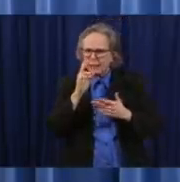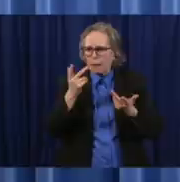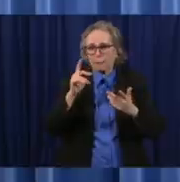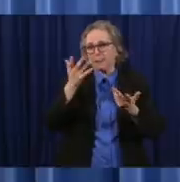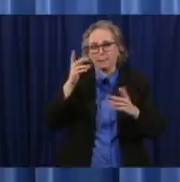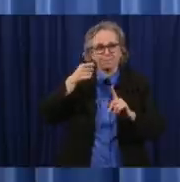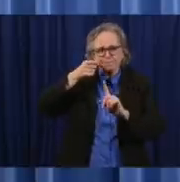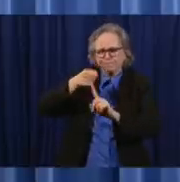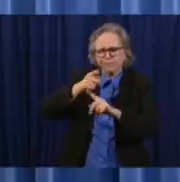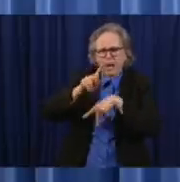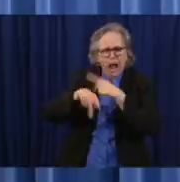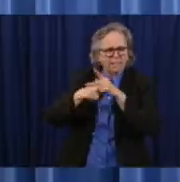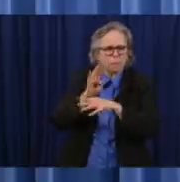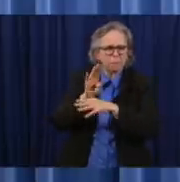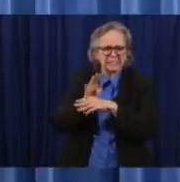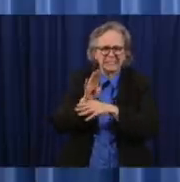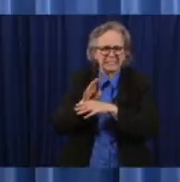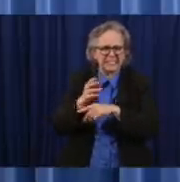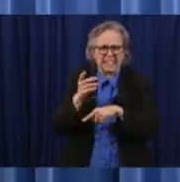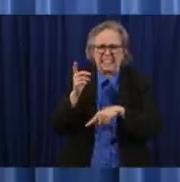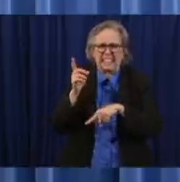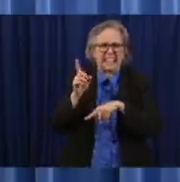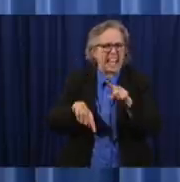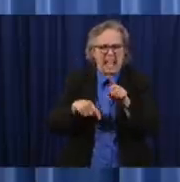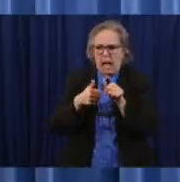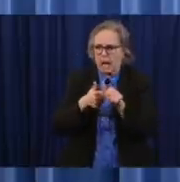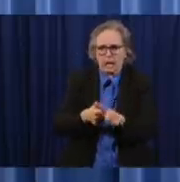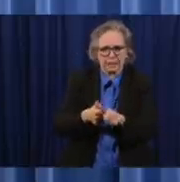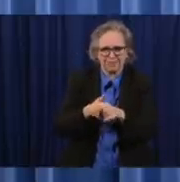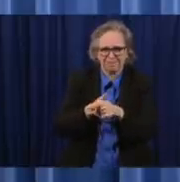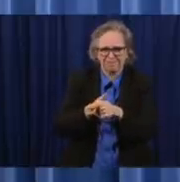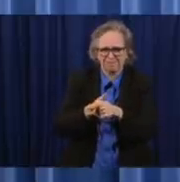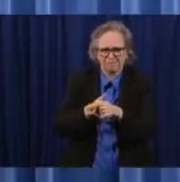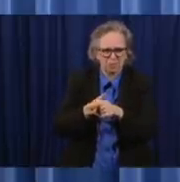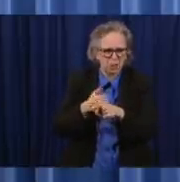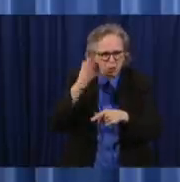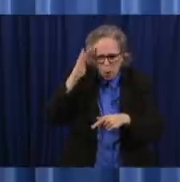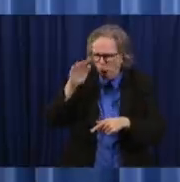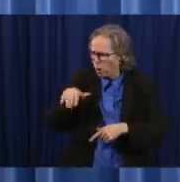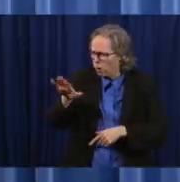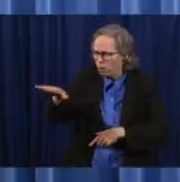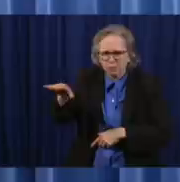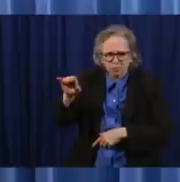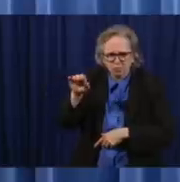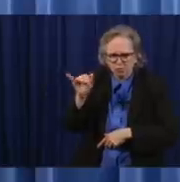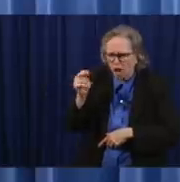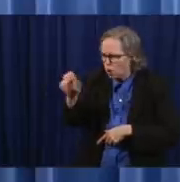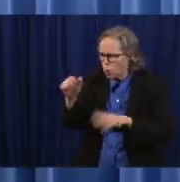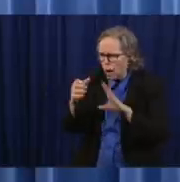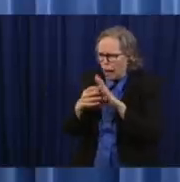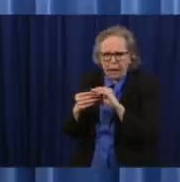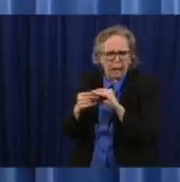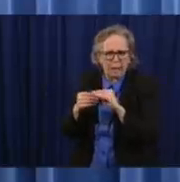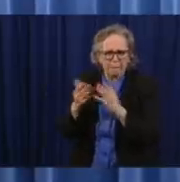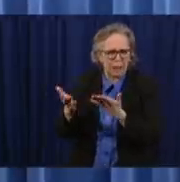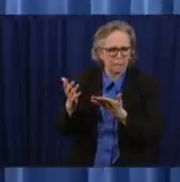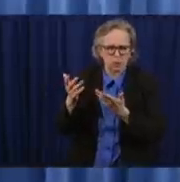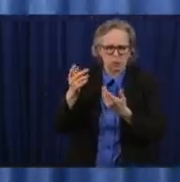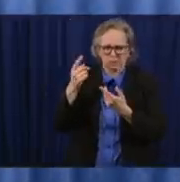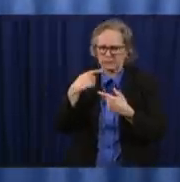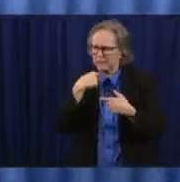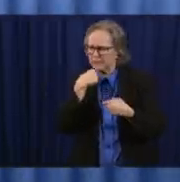that cannot comply with that. I know, John, you had a conversation you might want to share with Andy and everyone.